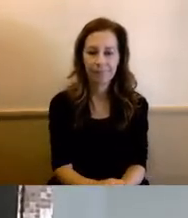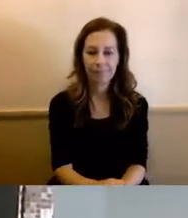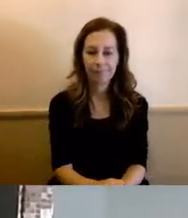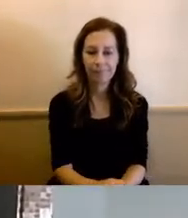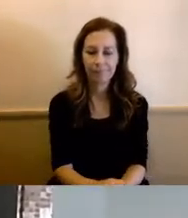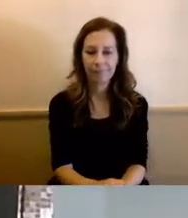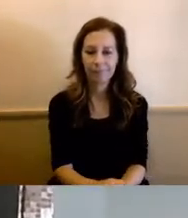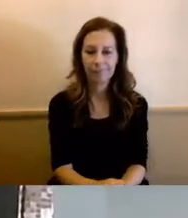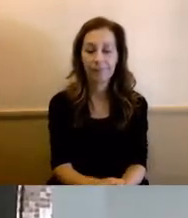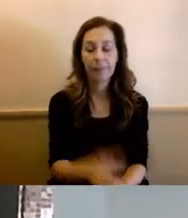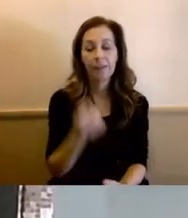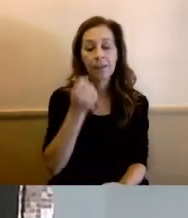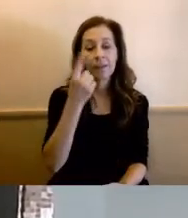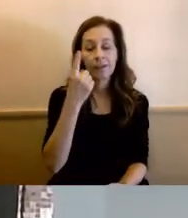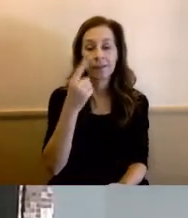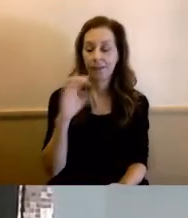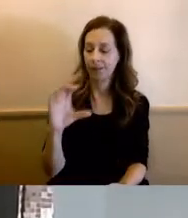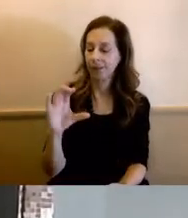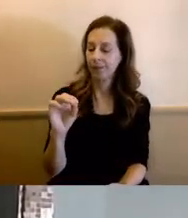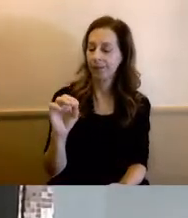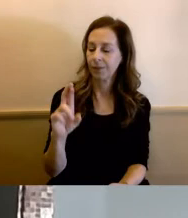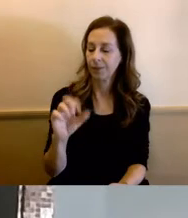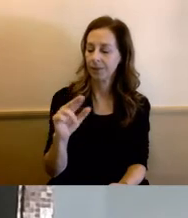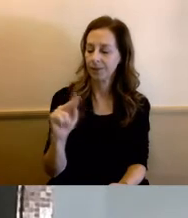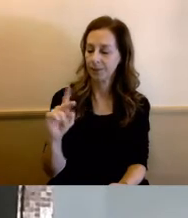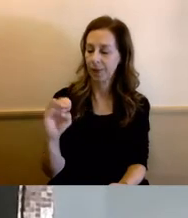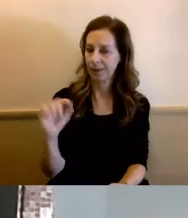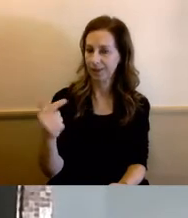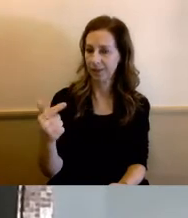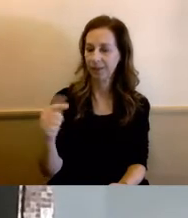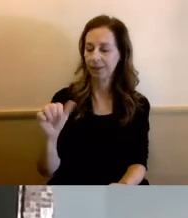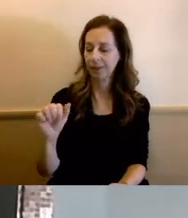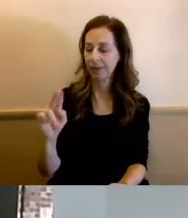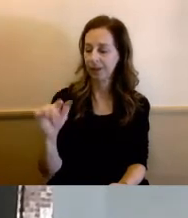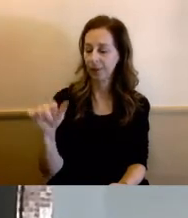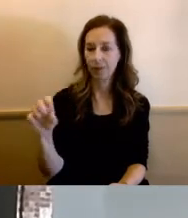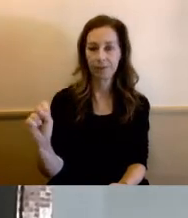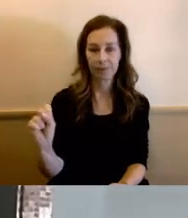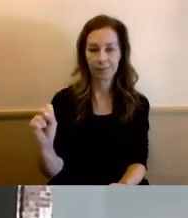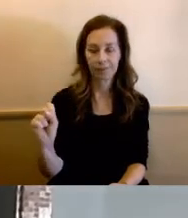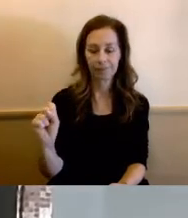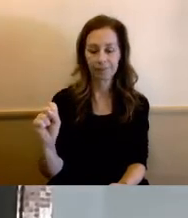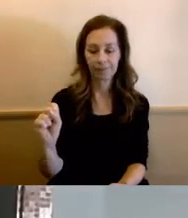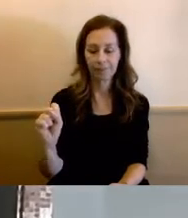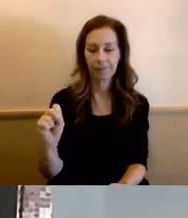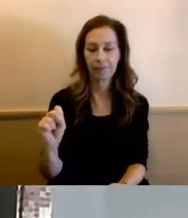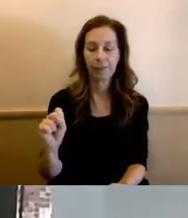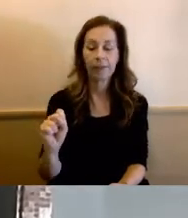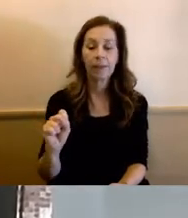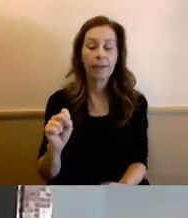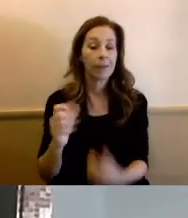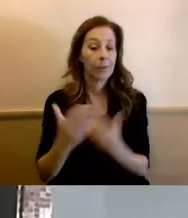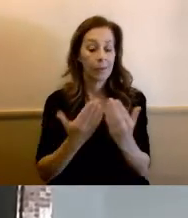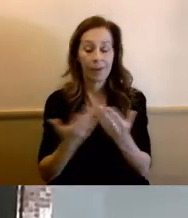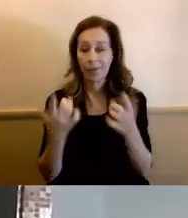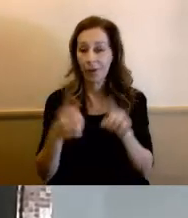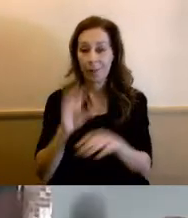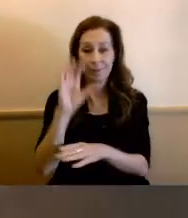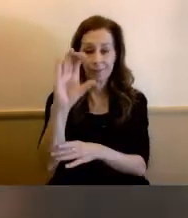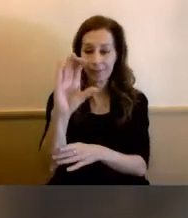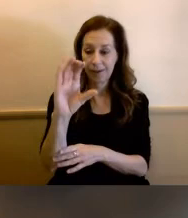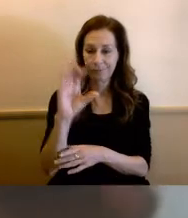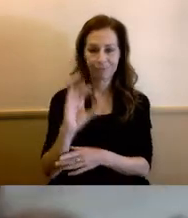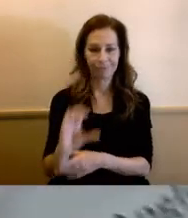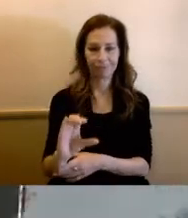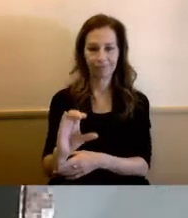Because of corresponding angles. Now, whatever's up here is the same thing down here. Well, what if